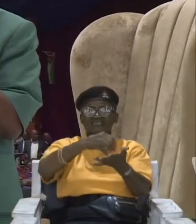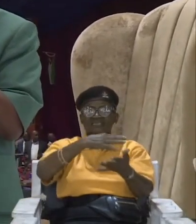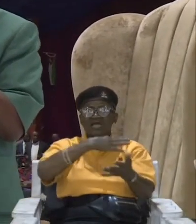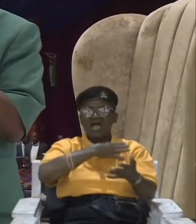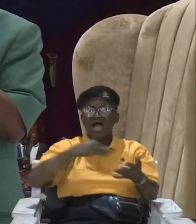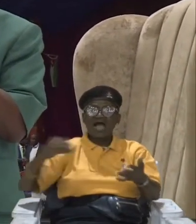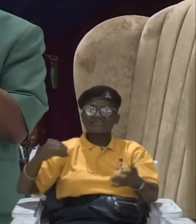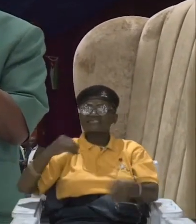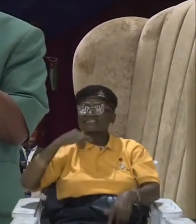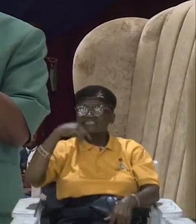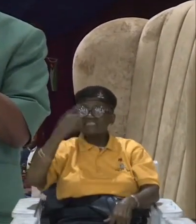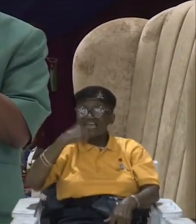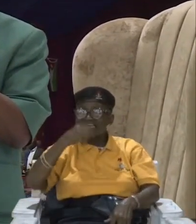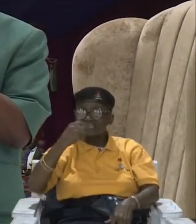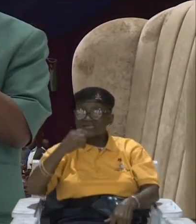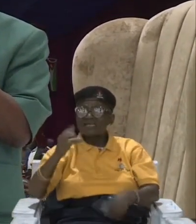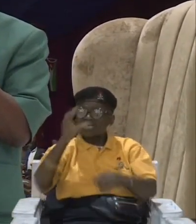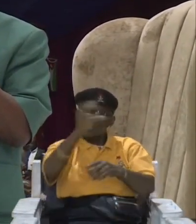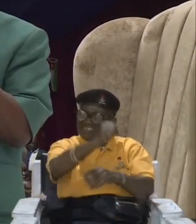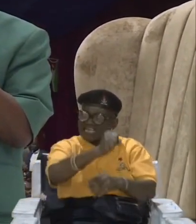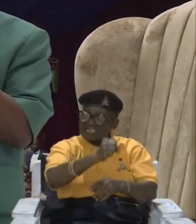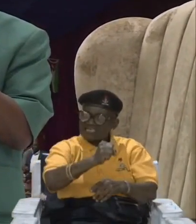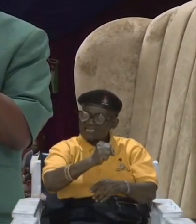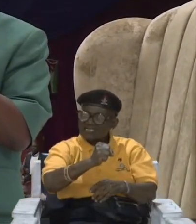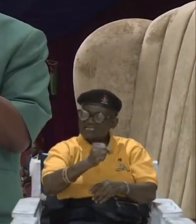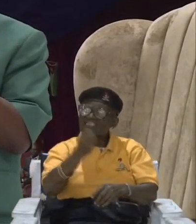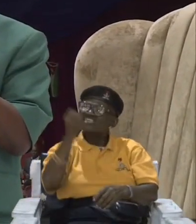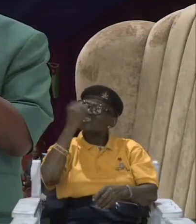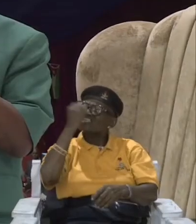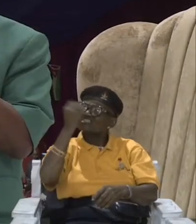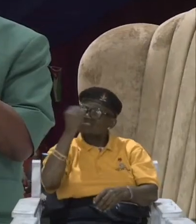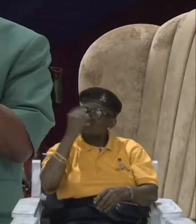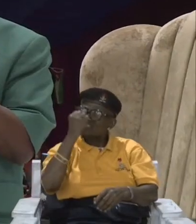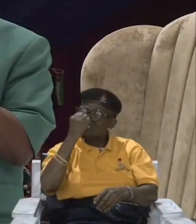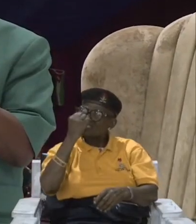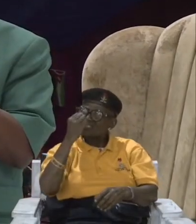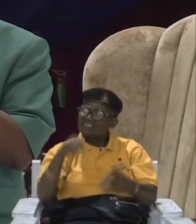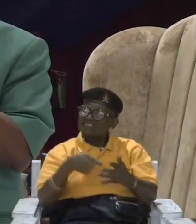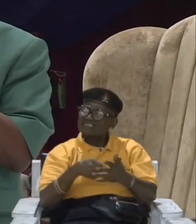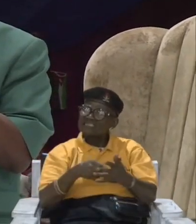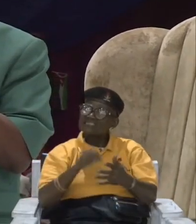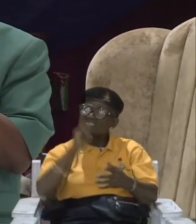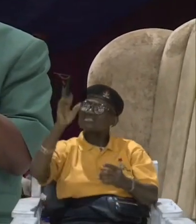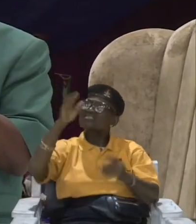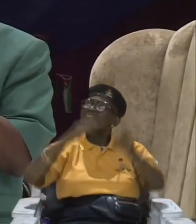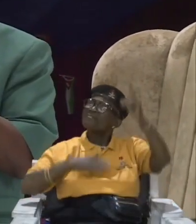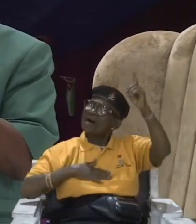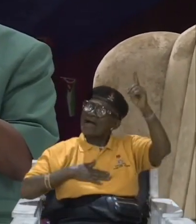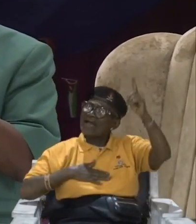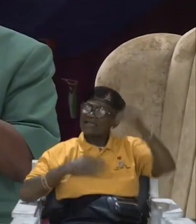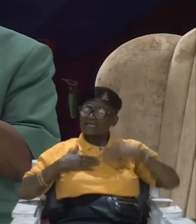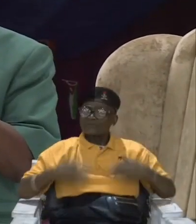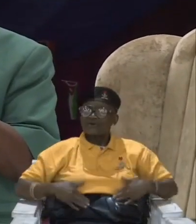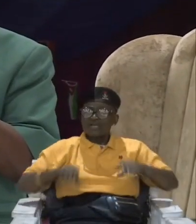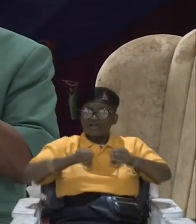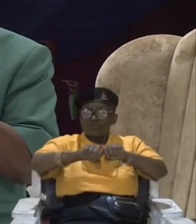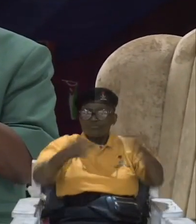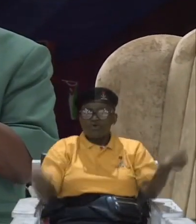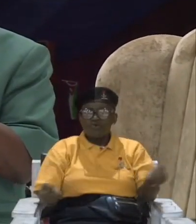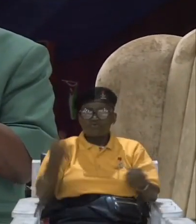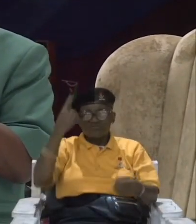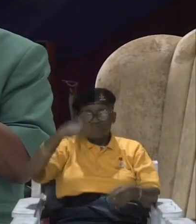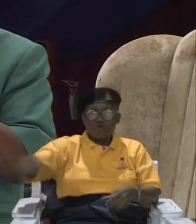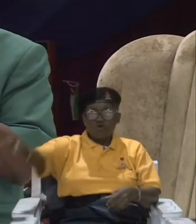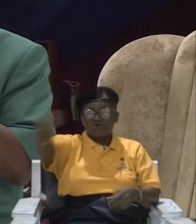said, "Take, eat. This is my body, broken for you.